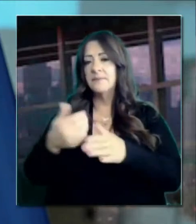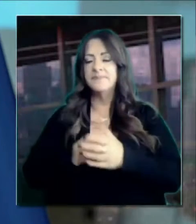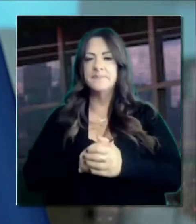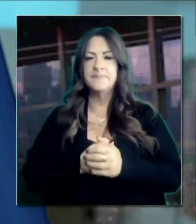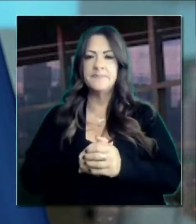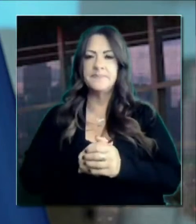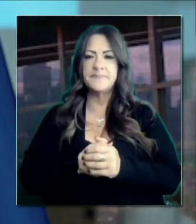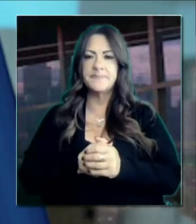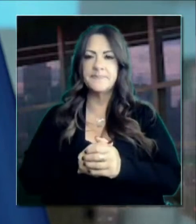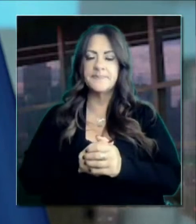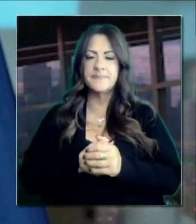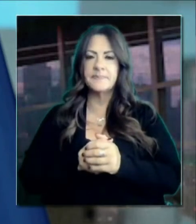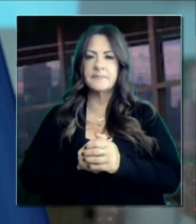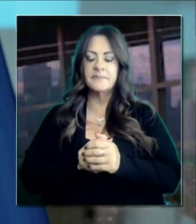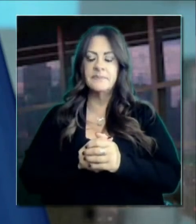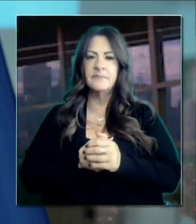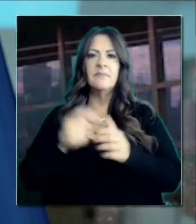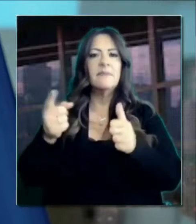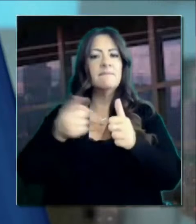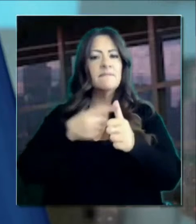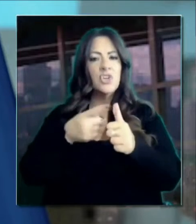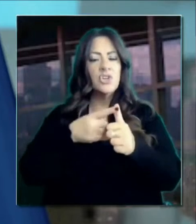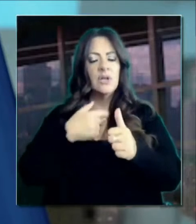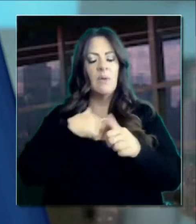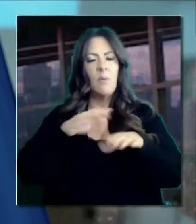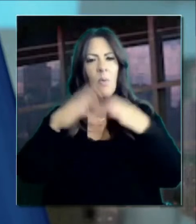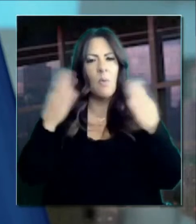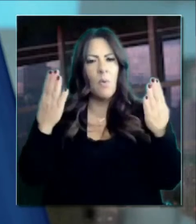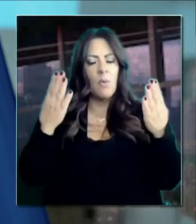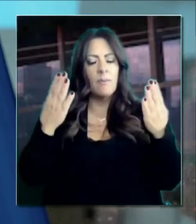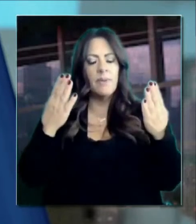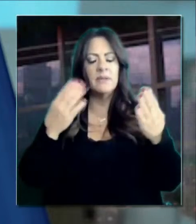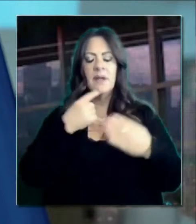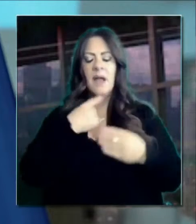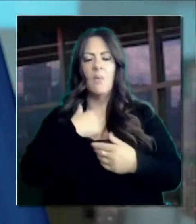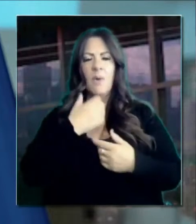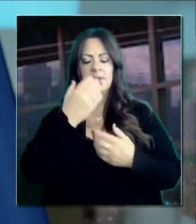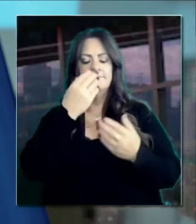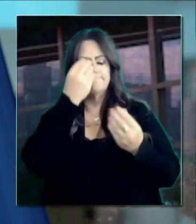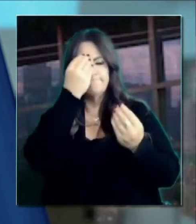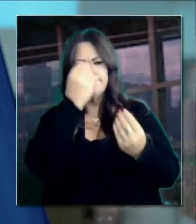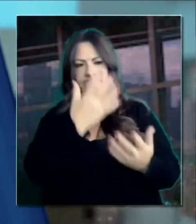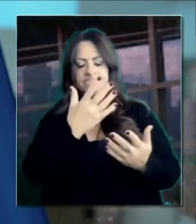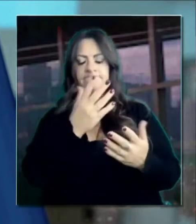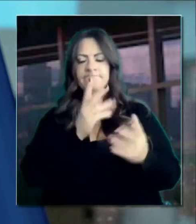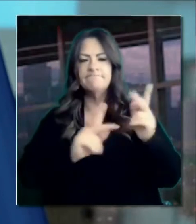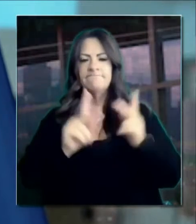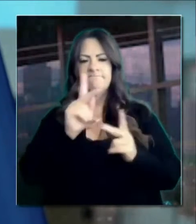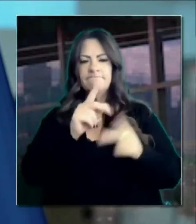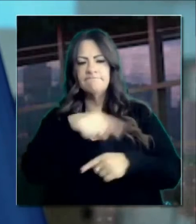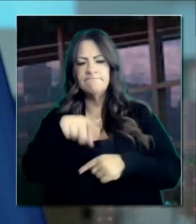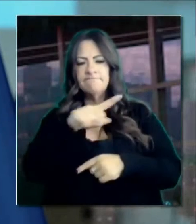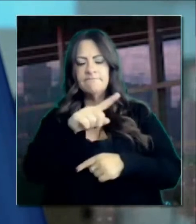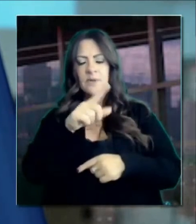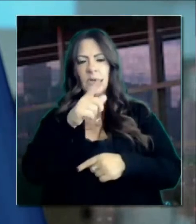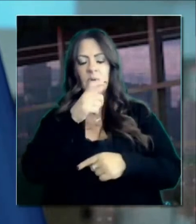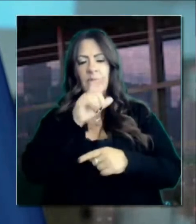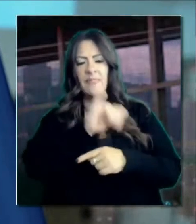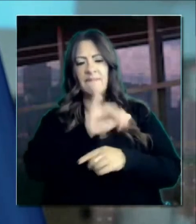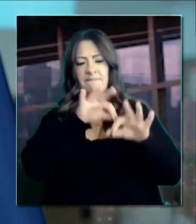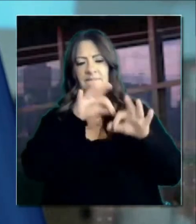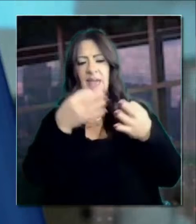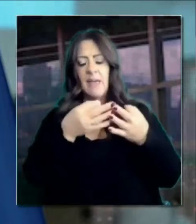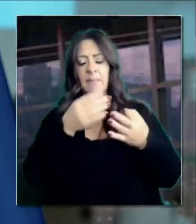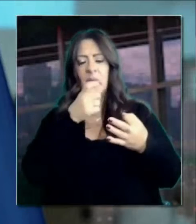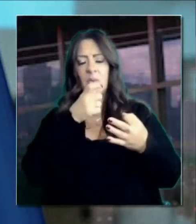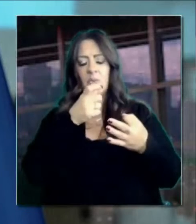Let me begin by just sharing condolences with the individuals, loved ones who life was lost in Placer. We are aware of the